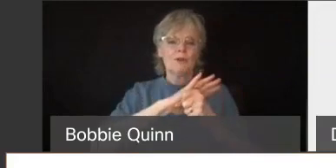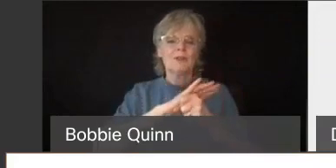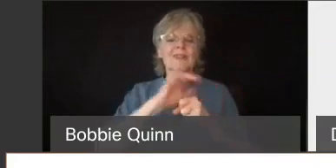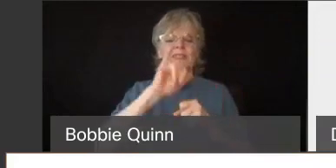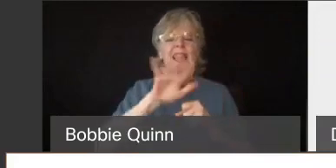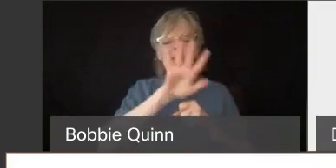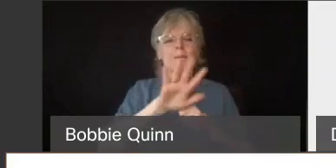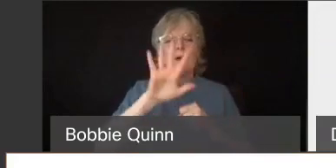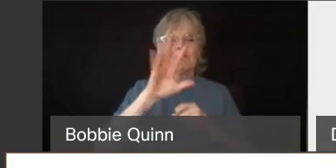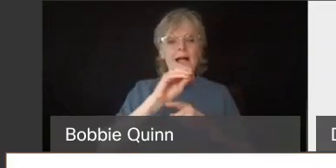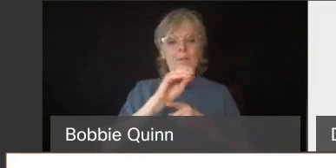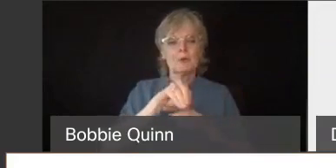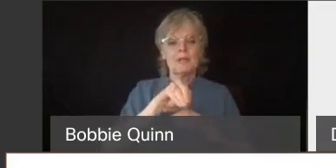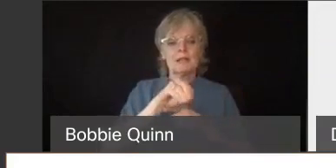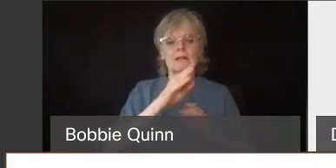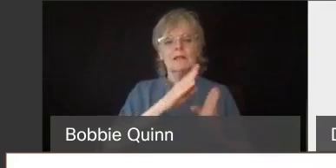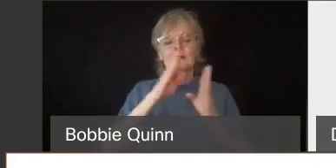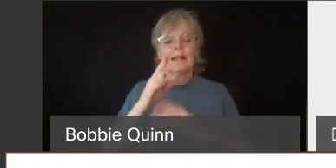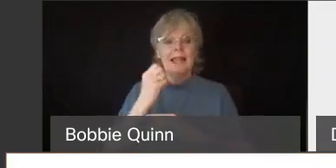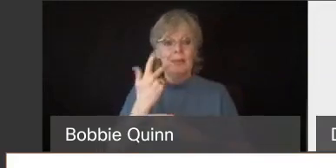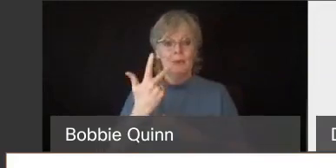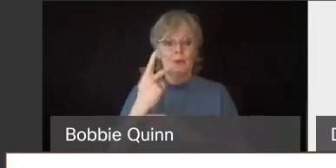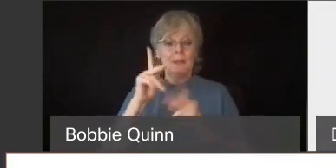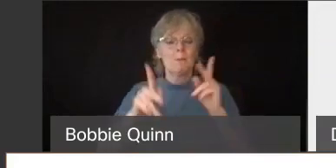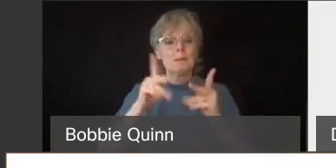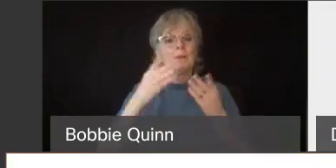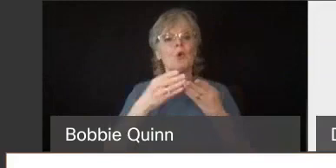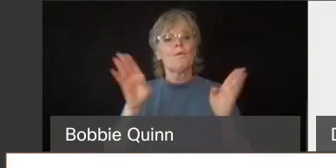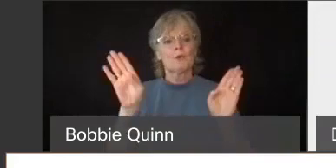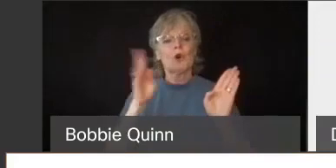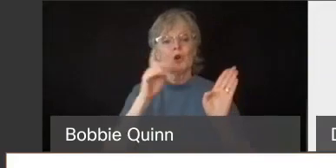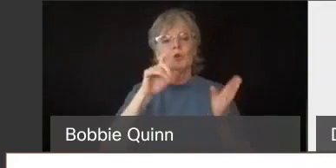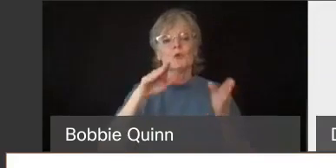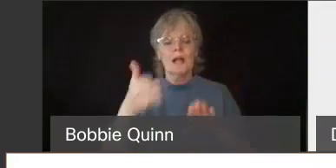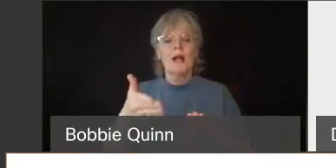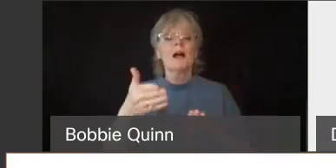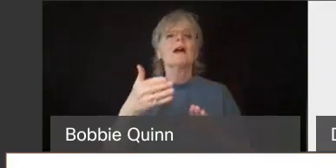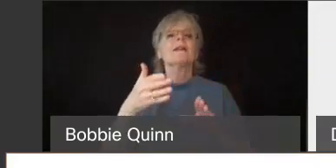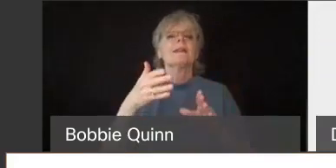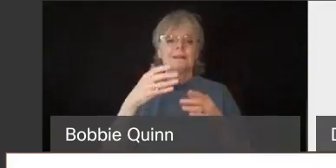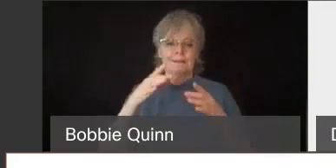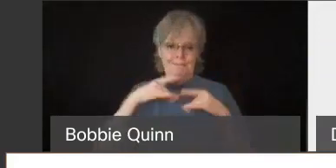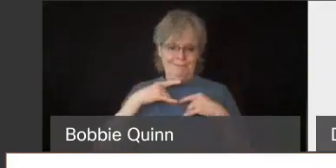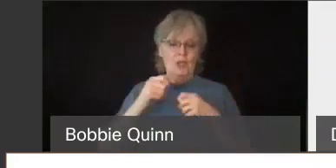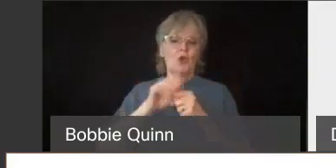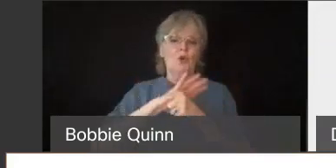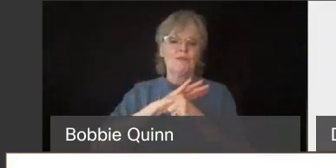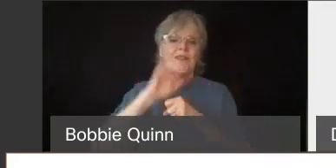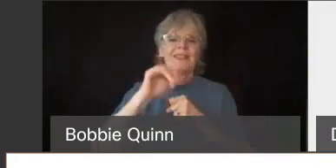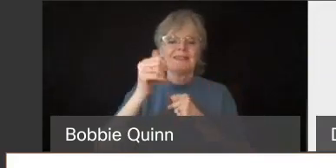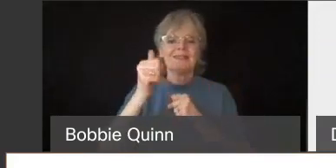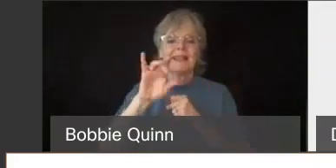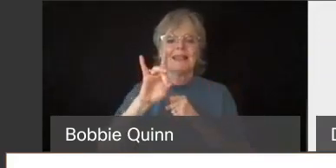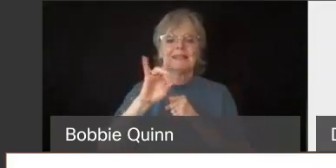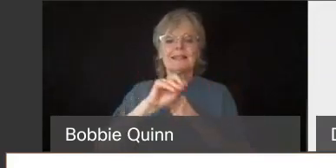5%. And there have been 3 people overall who have died who had COVID, representing 8%.